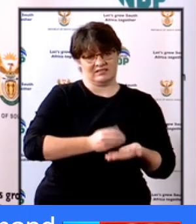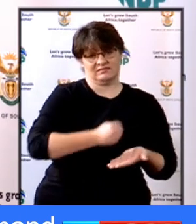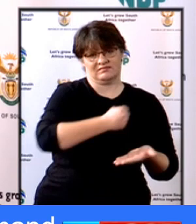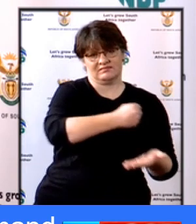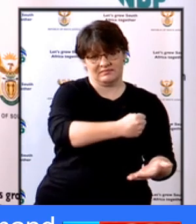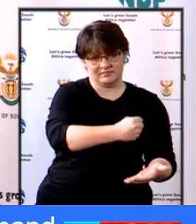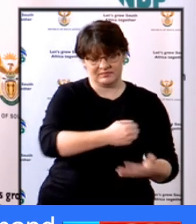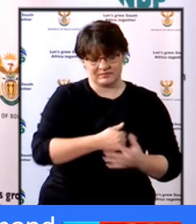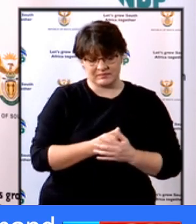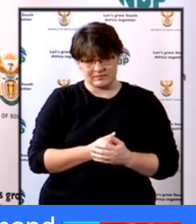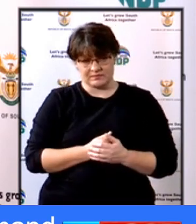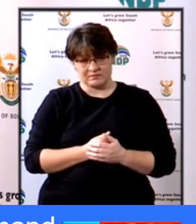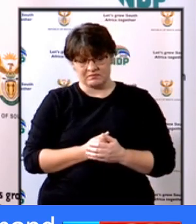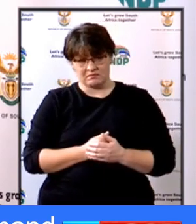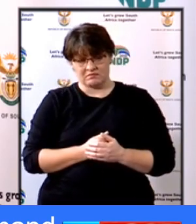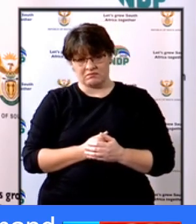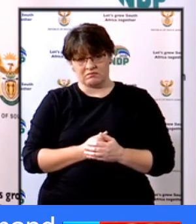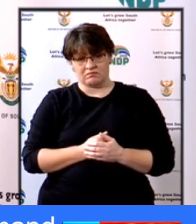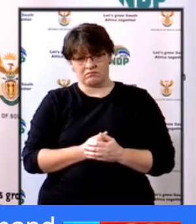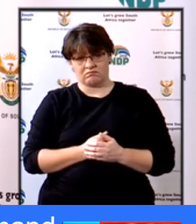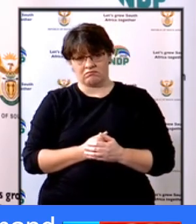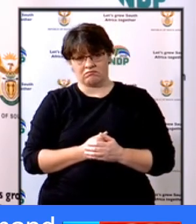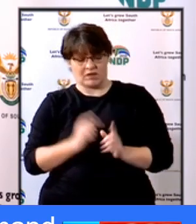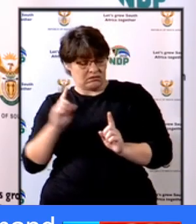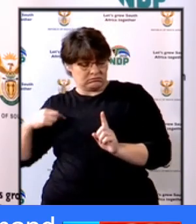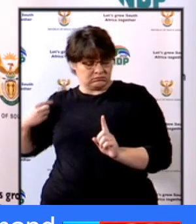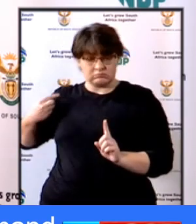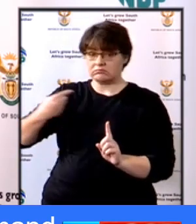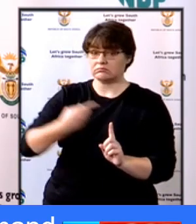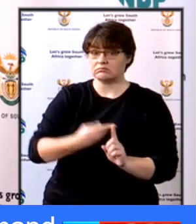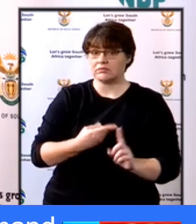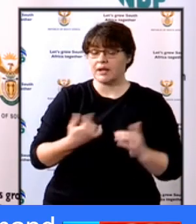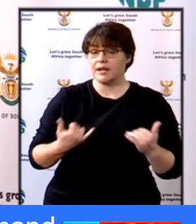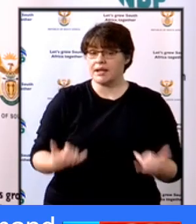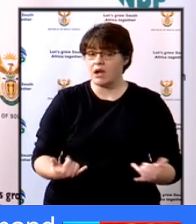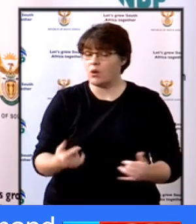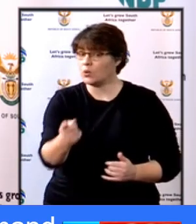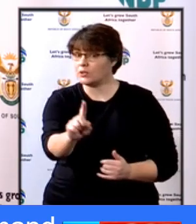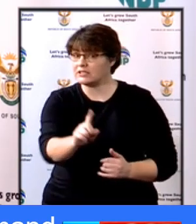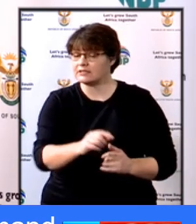we've now, where we've got to now, is